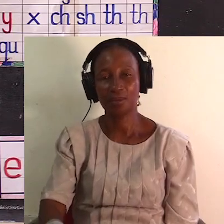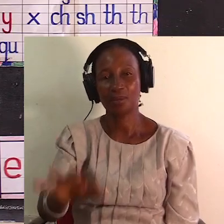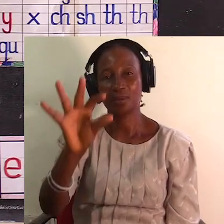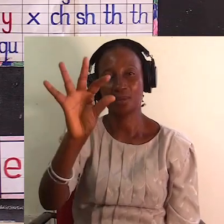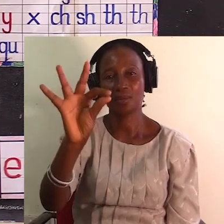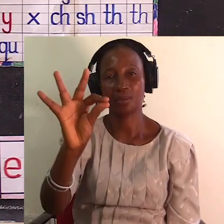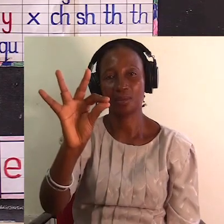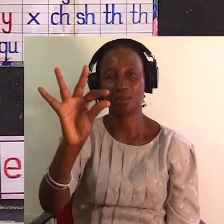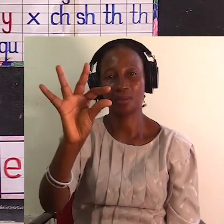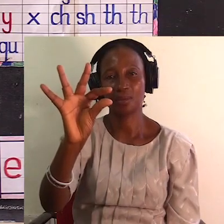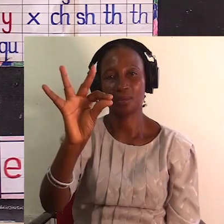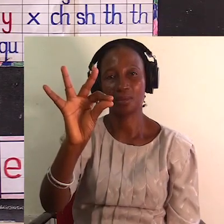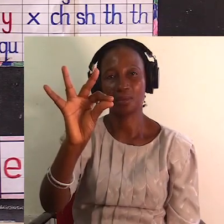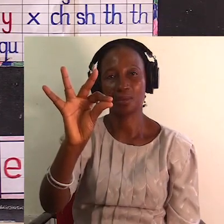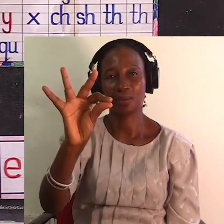t.